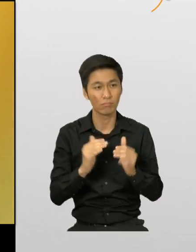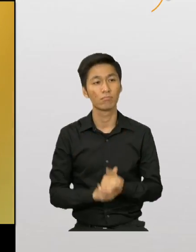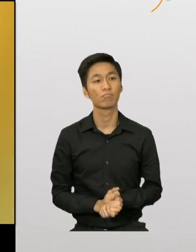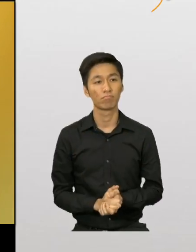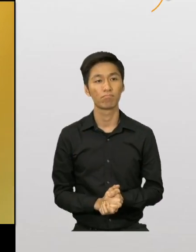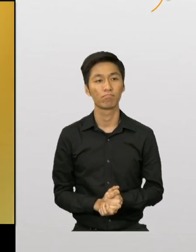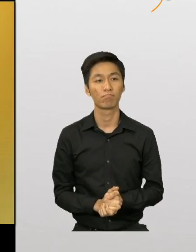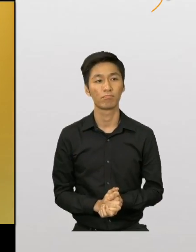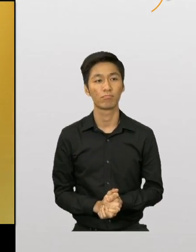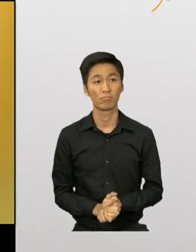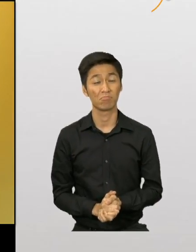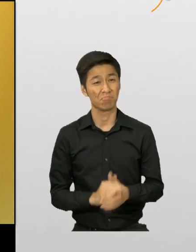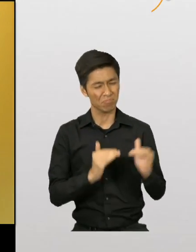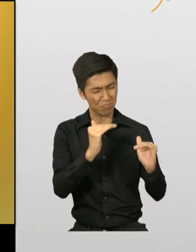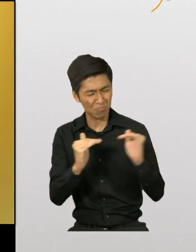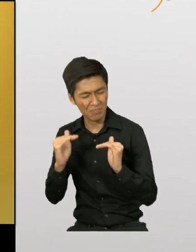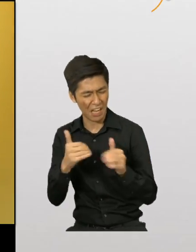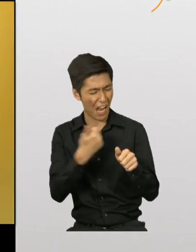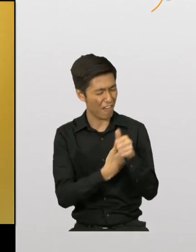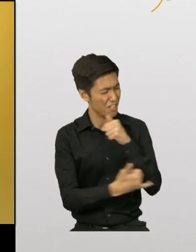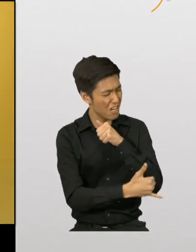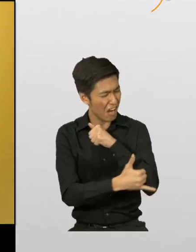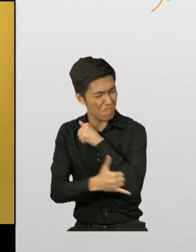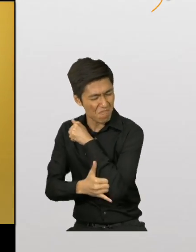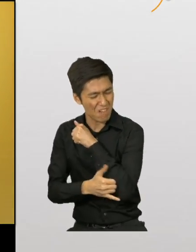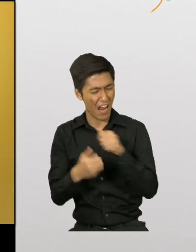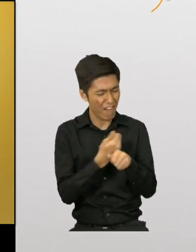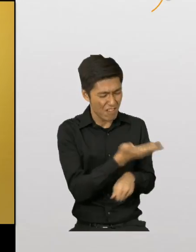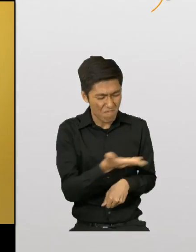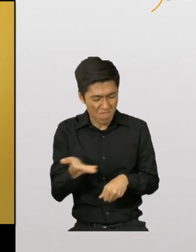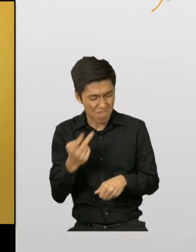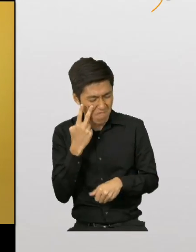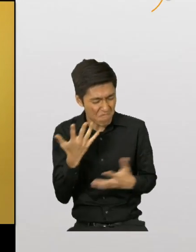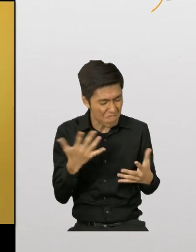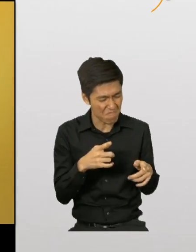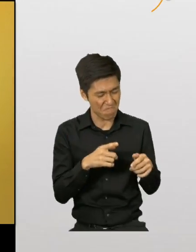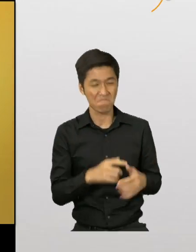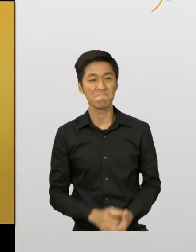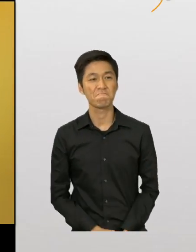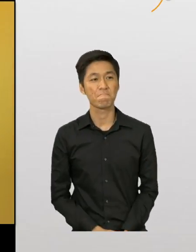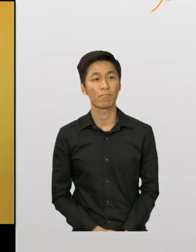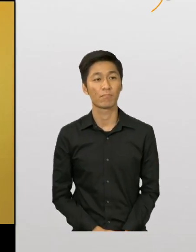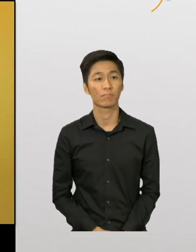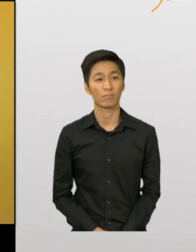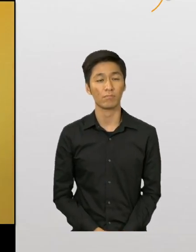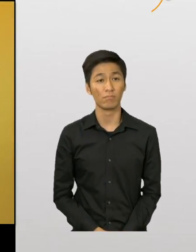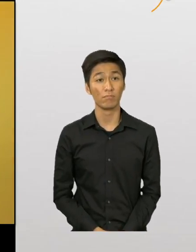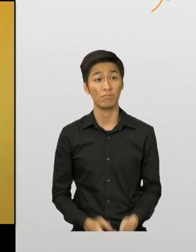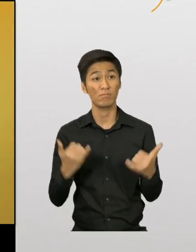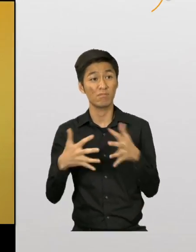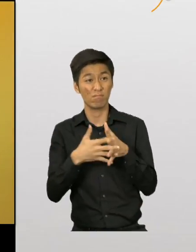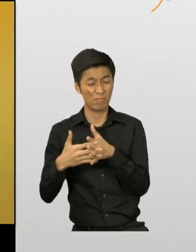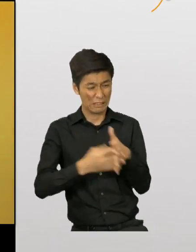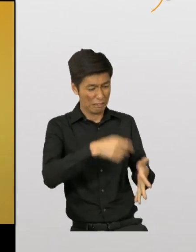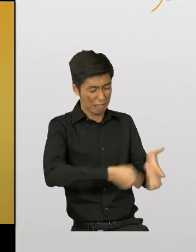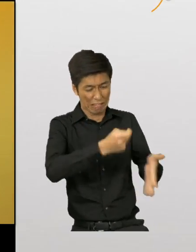Rebalancing country by country, rebalancing item by item. It has unilaterally imposed tariffs on imports